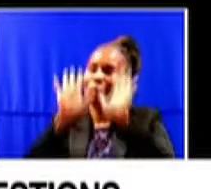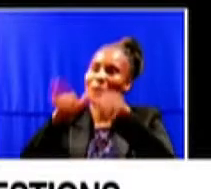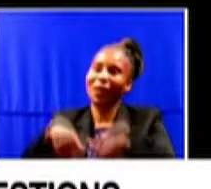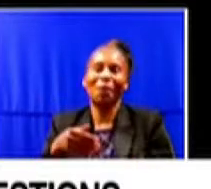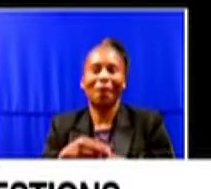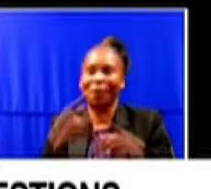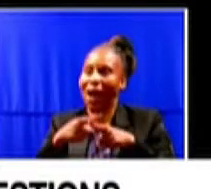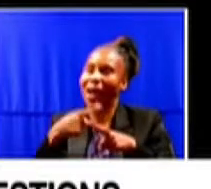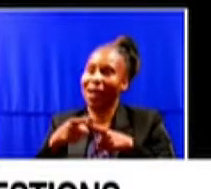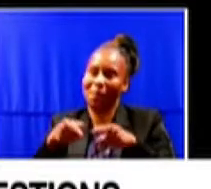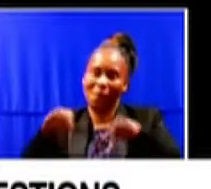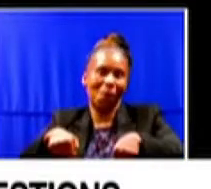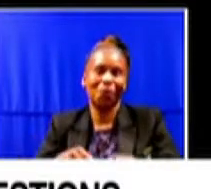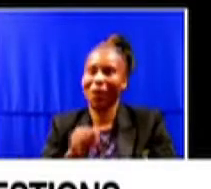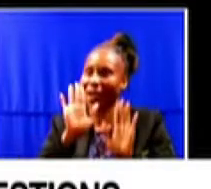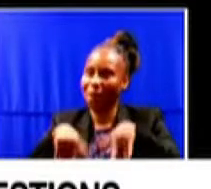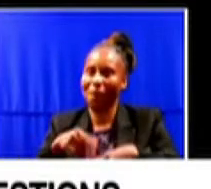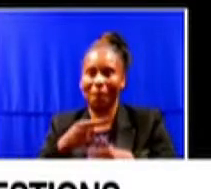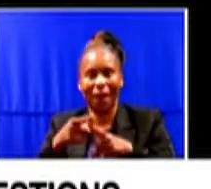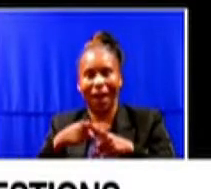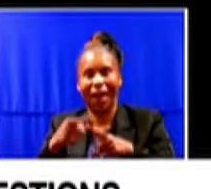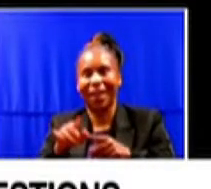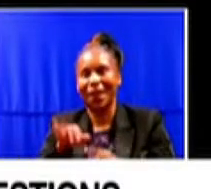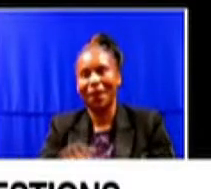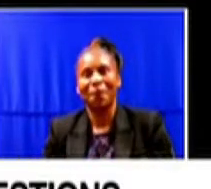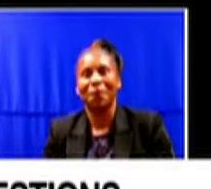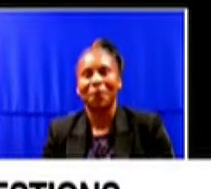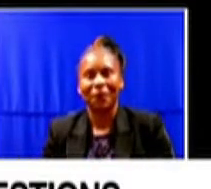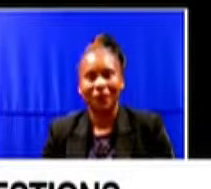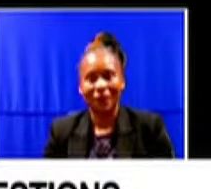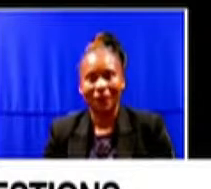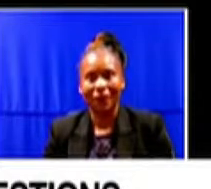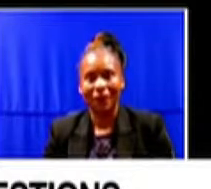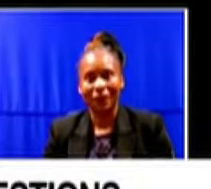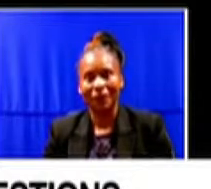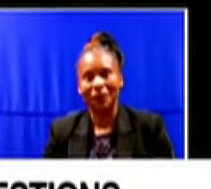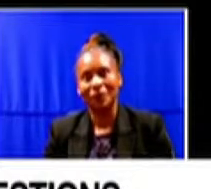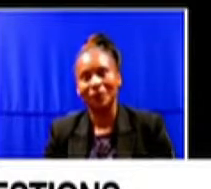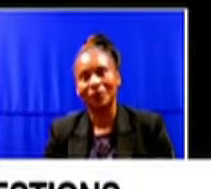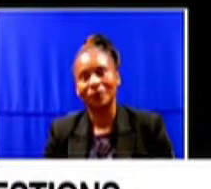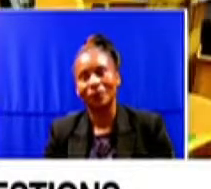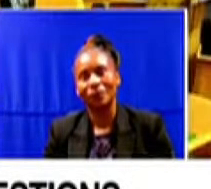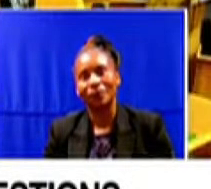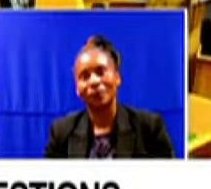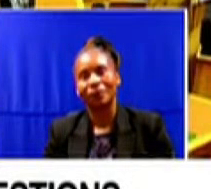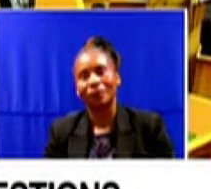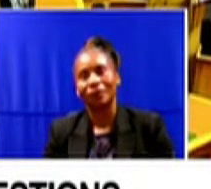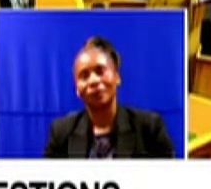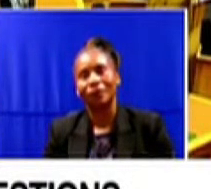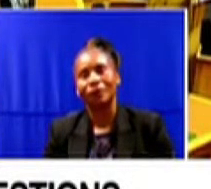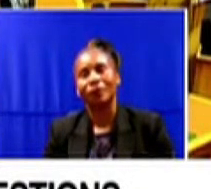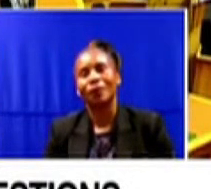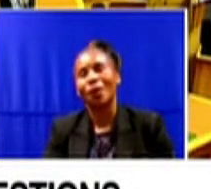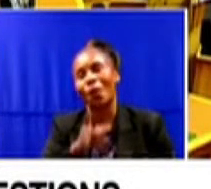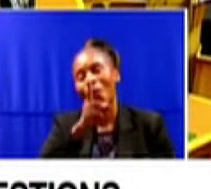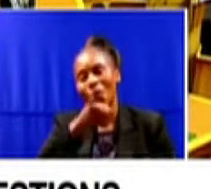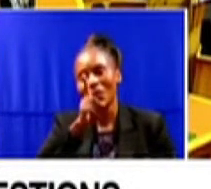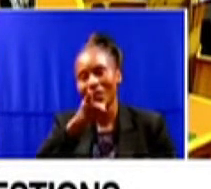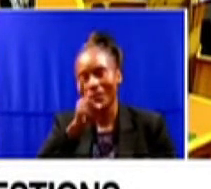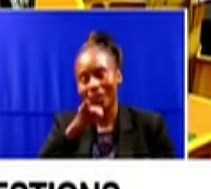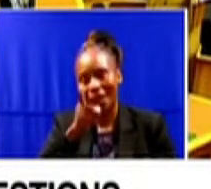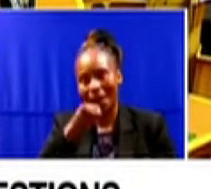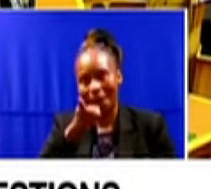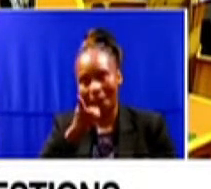Please, man. Honorable member. Why don't you cool down chisa? You are perpetually hot. Oh, no. Honorable